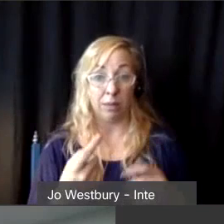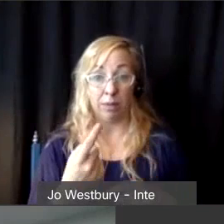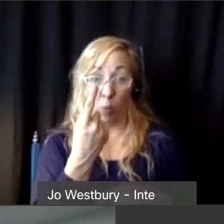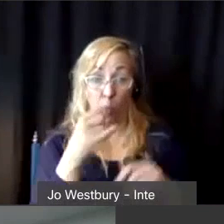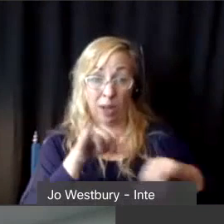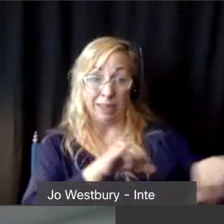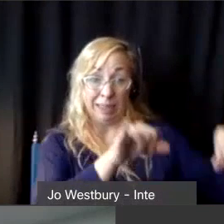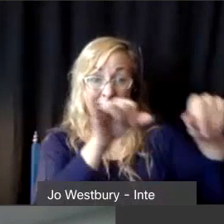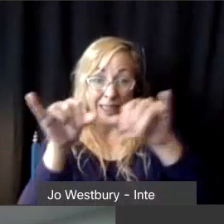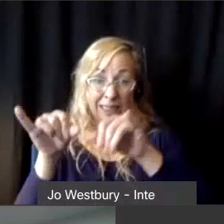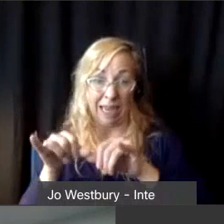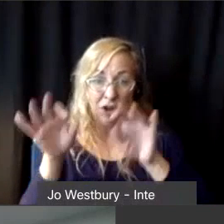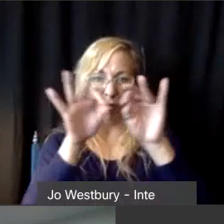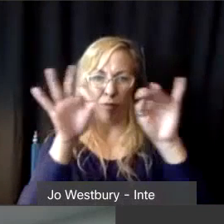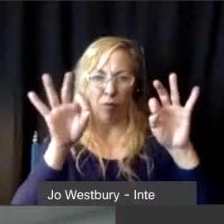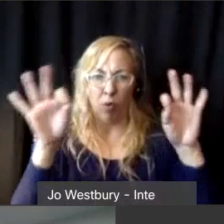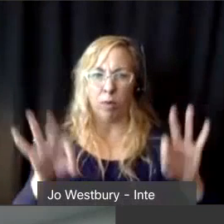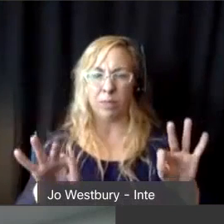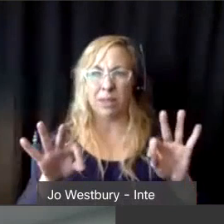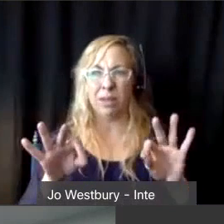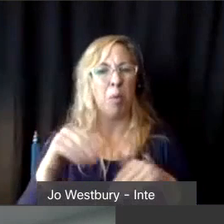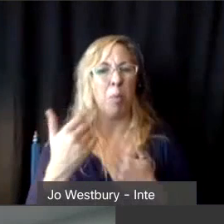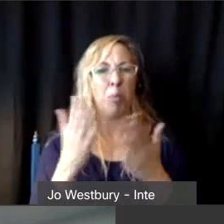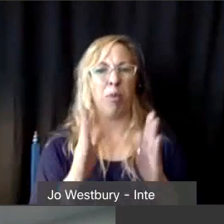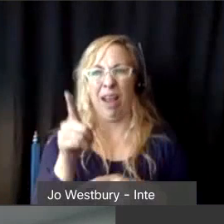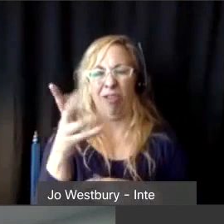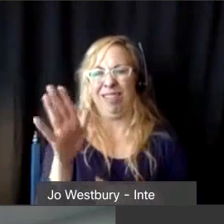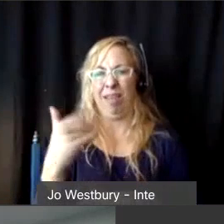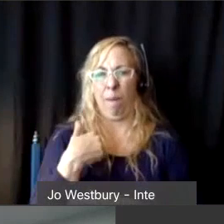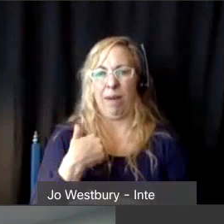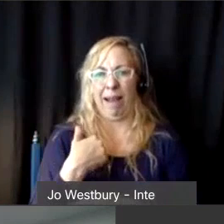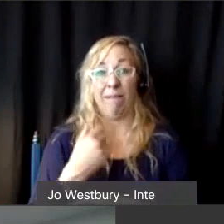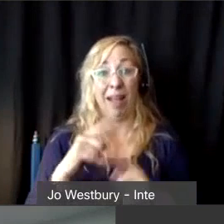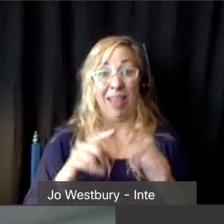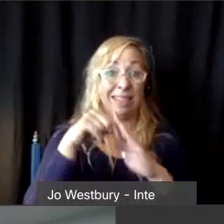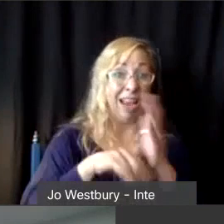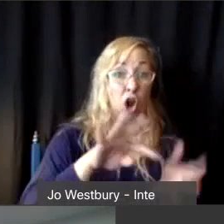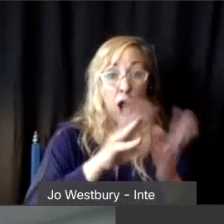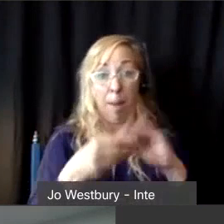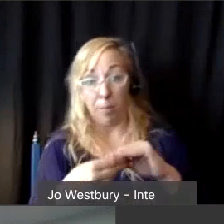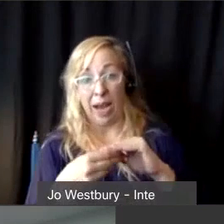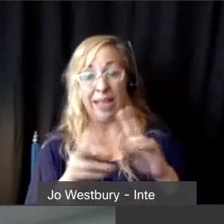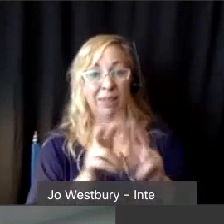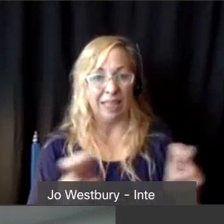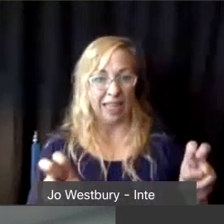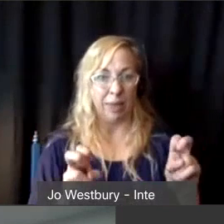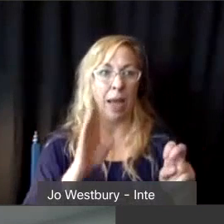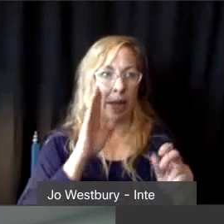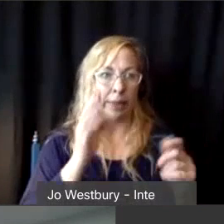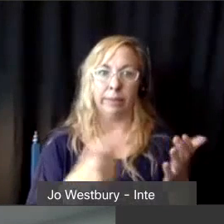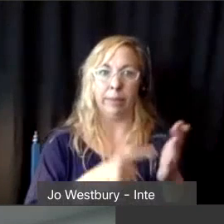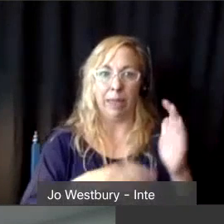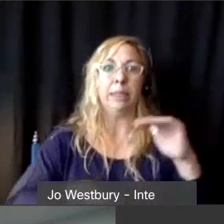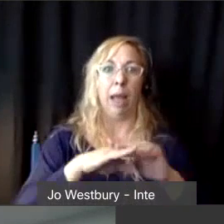a provider specific form, and it's a comprehensive assessment, and that's when they use the 4 hours to determine, you